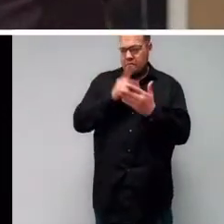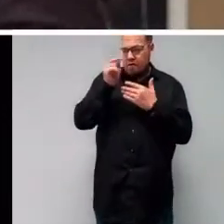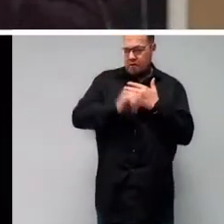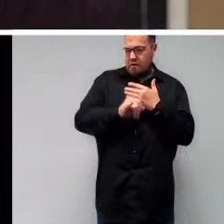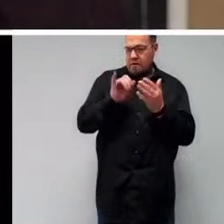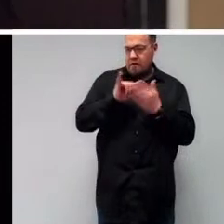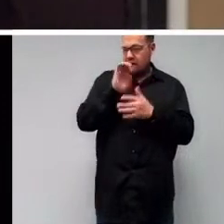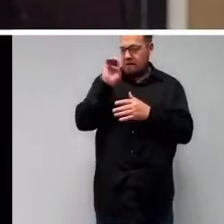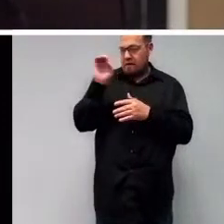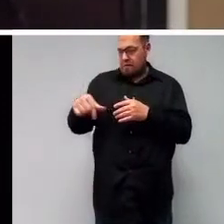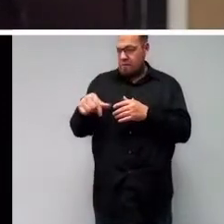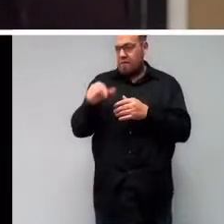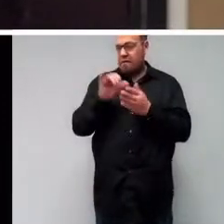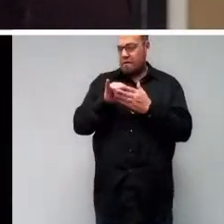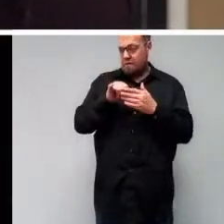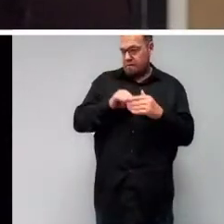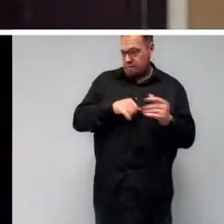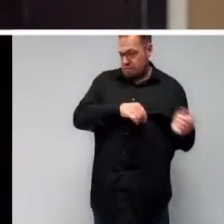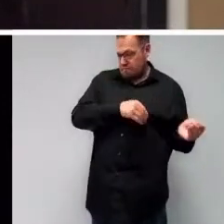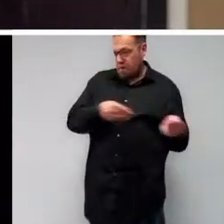to put a 12-inch